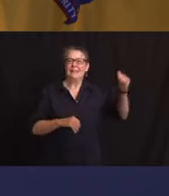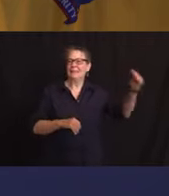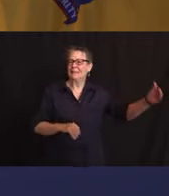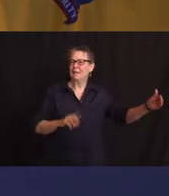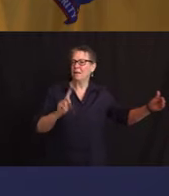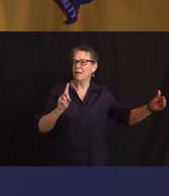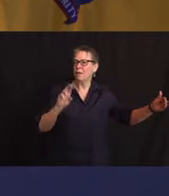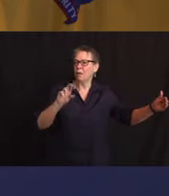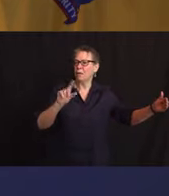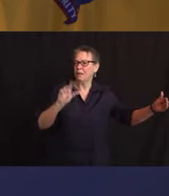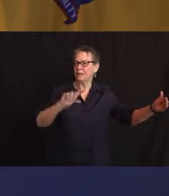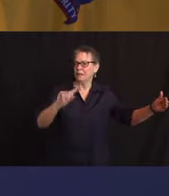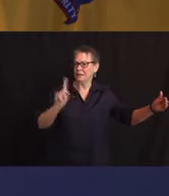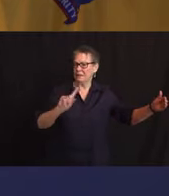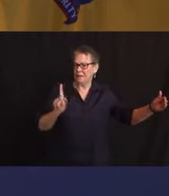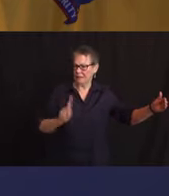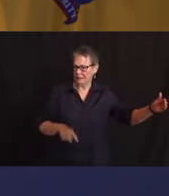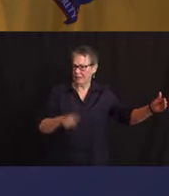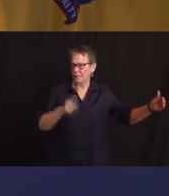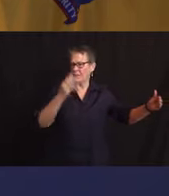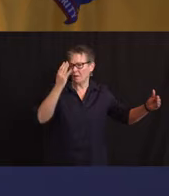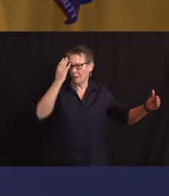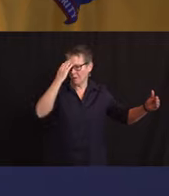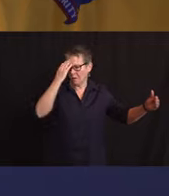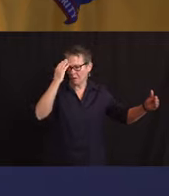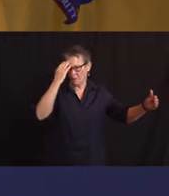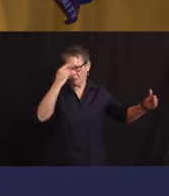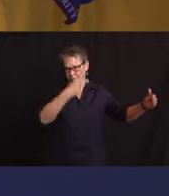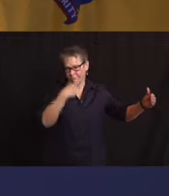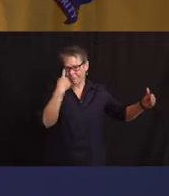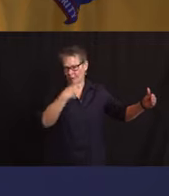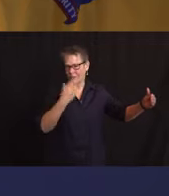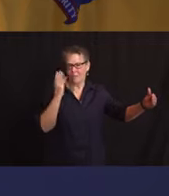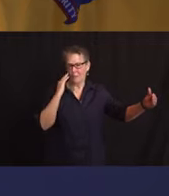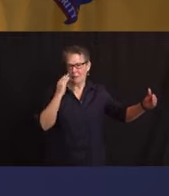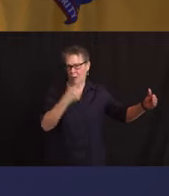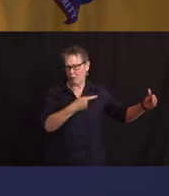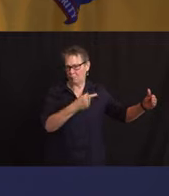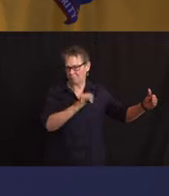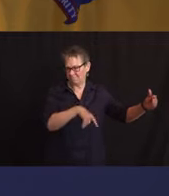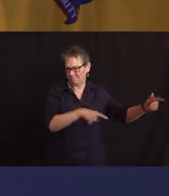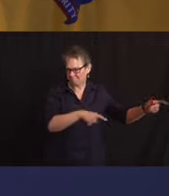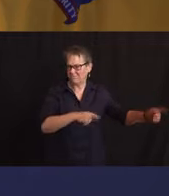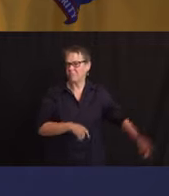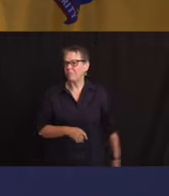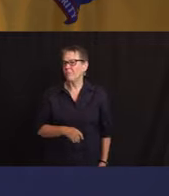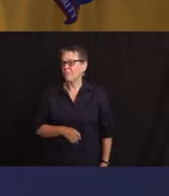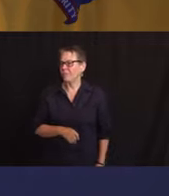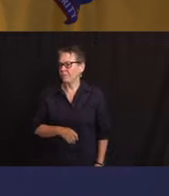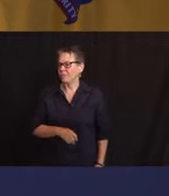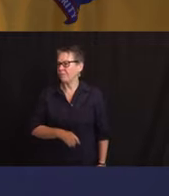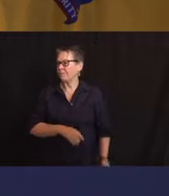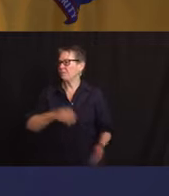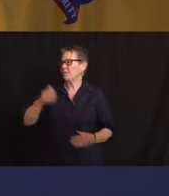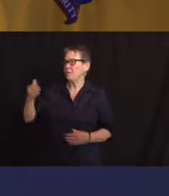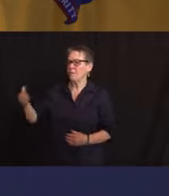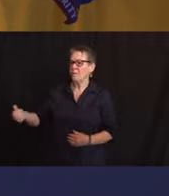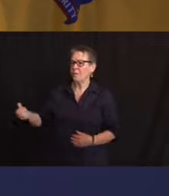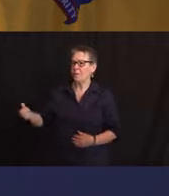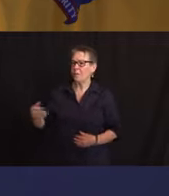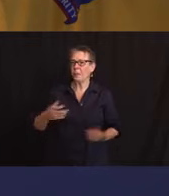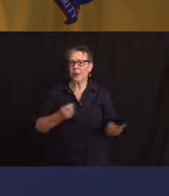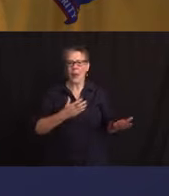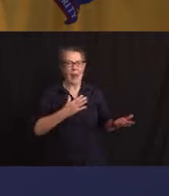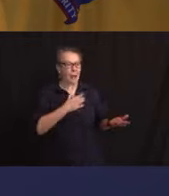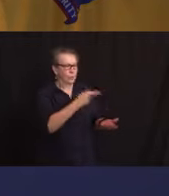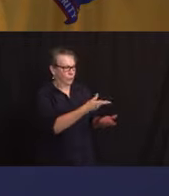another familiar face, the Department of Health's Communicable Disease Service Medical Director, Dr. Ed Lifshitz. Great to have you both.